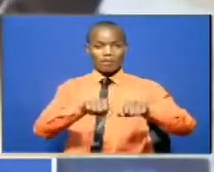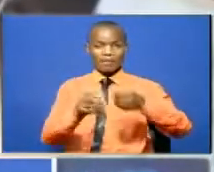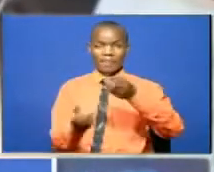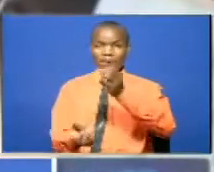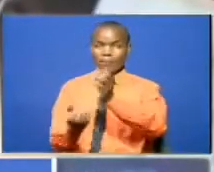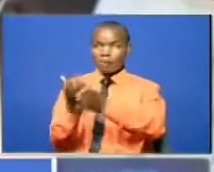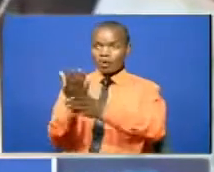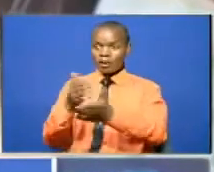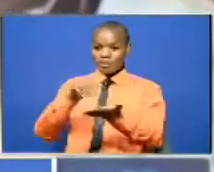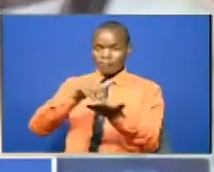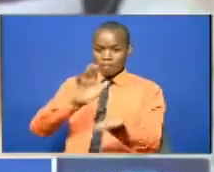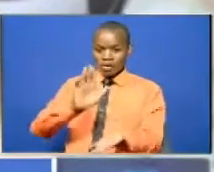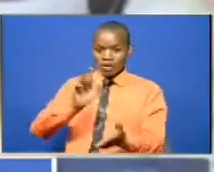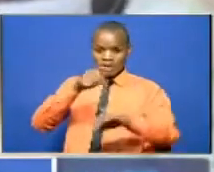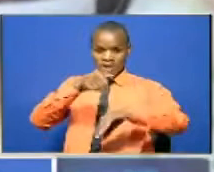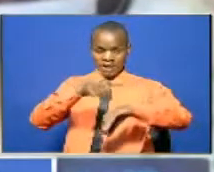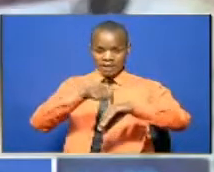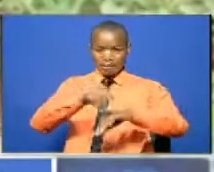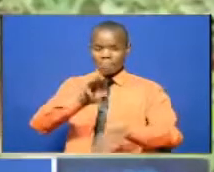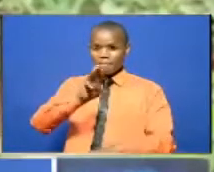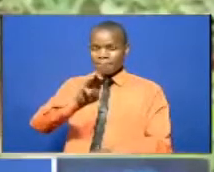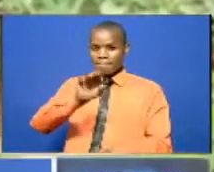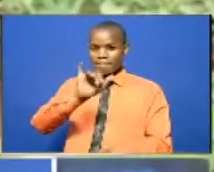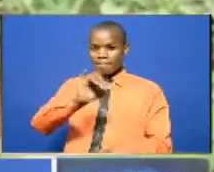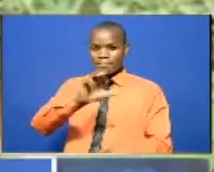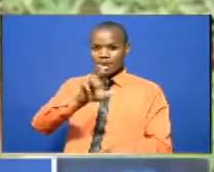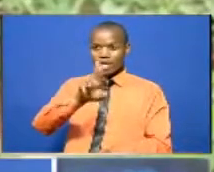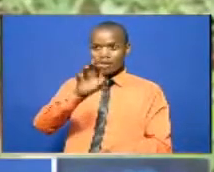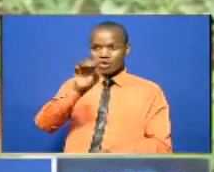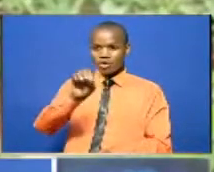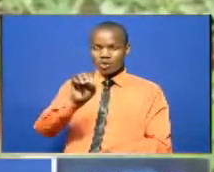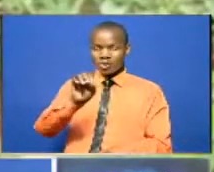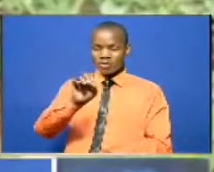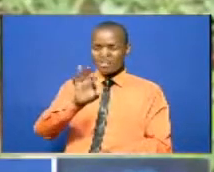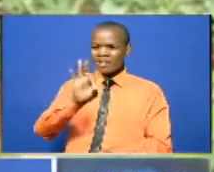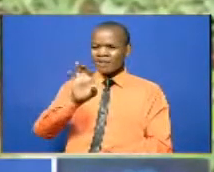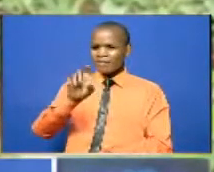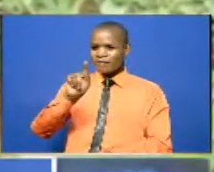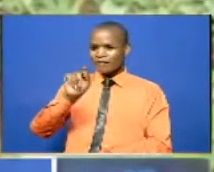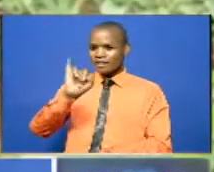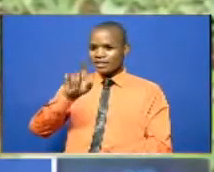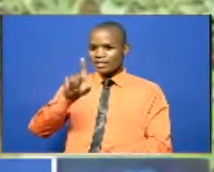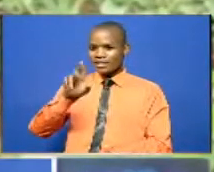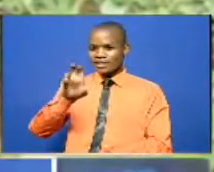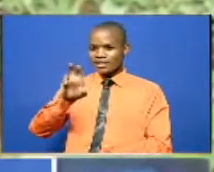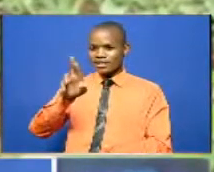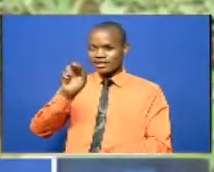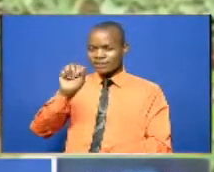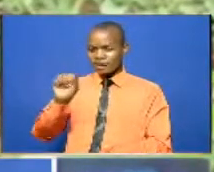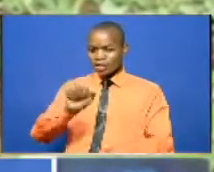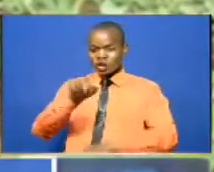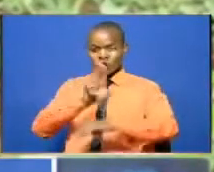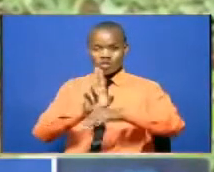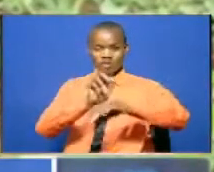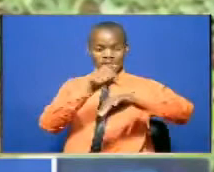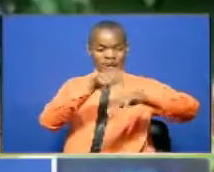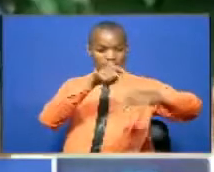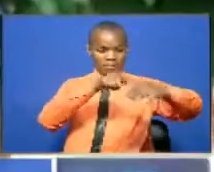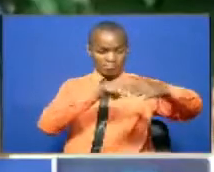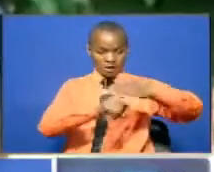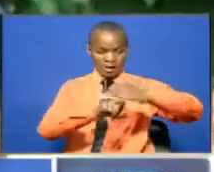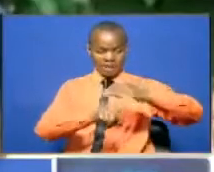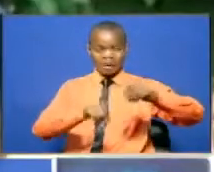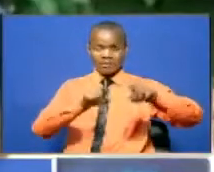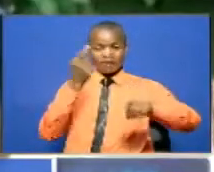the introduction of microcrop, a mixed blend fertilizer to be applied during planting and as a top dressing for